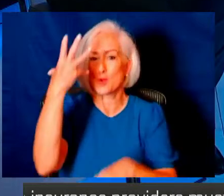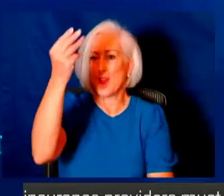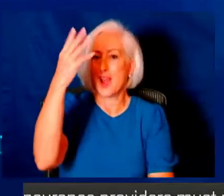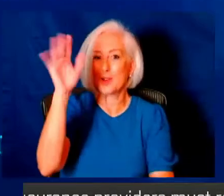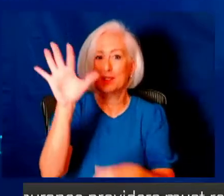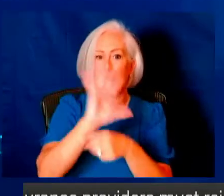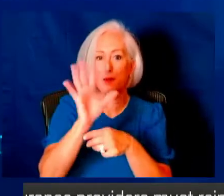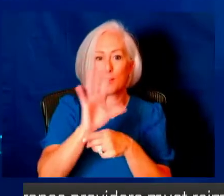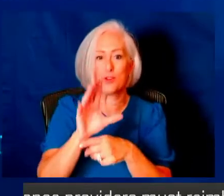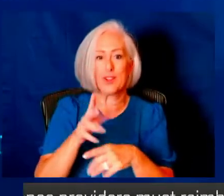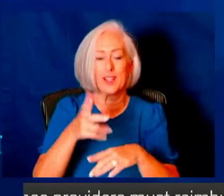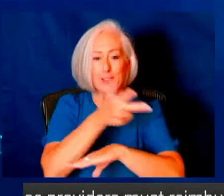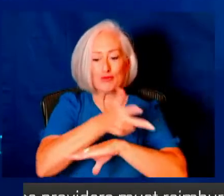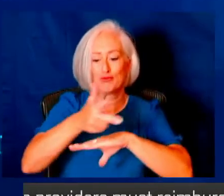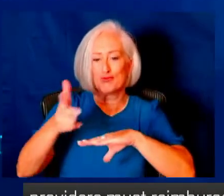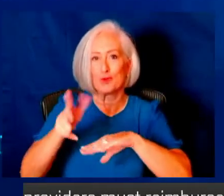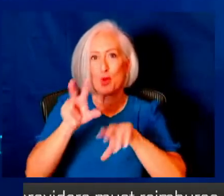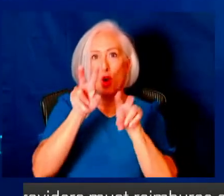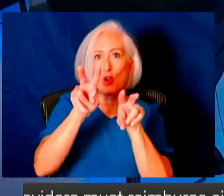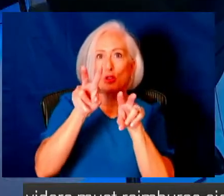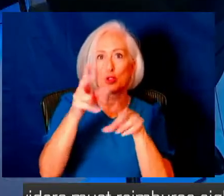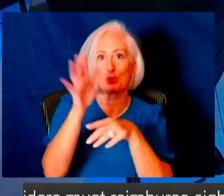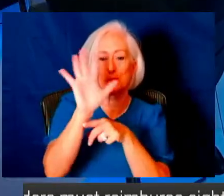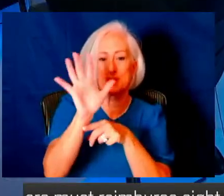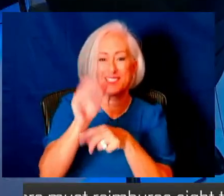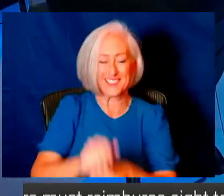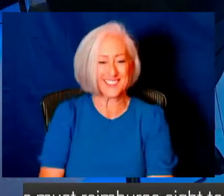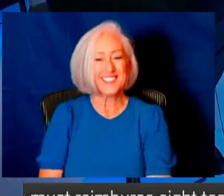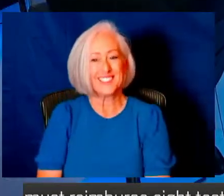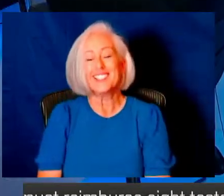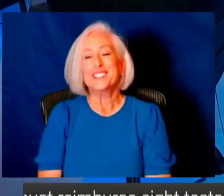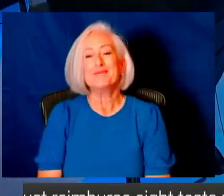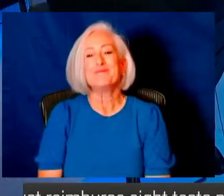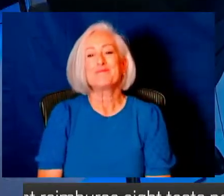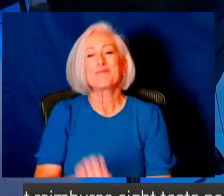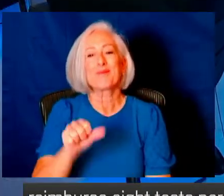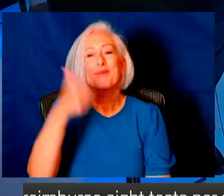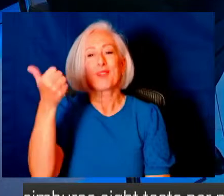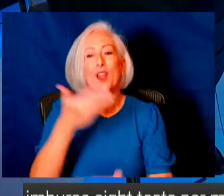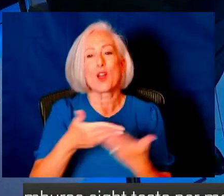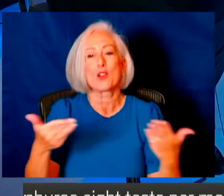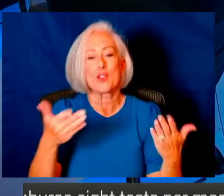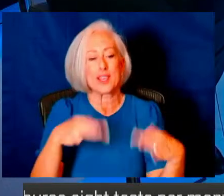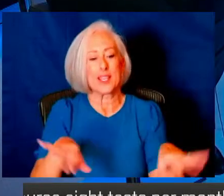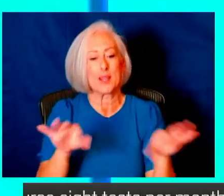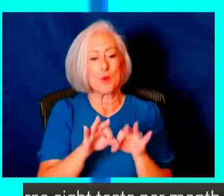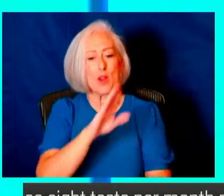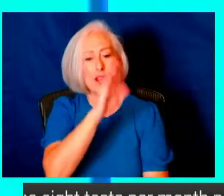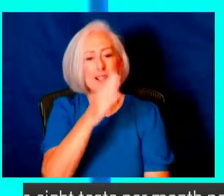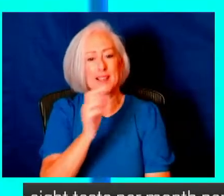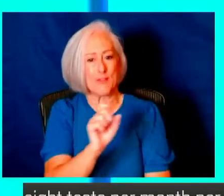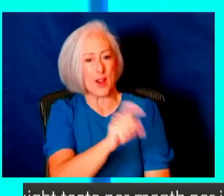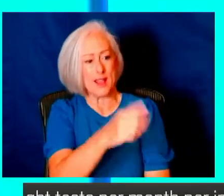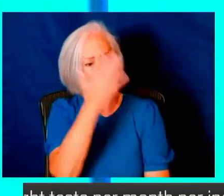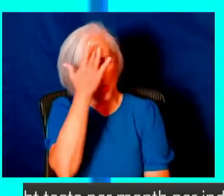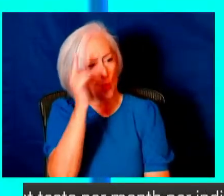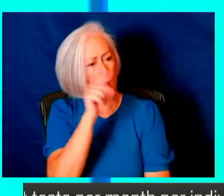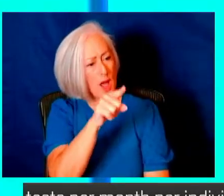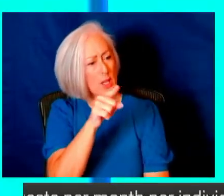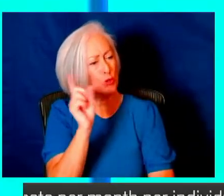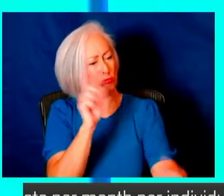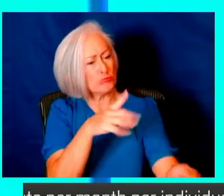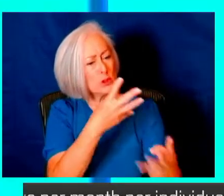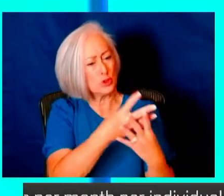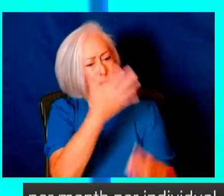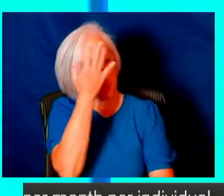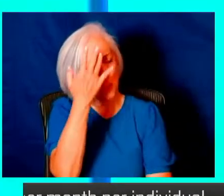Drive-ins. So. And I think the other thing that's important to do is never ask somebody why they've been incarcerated.